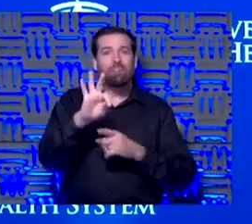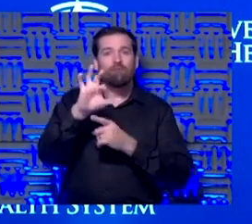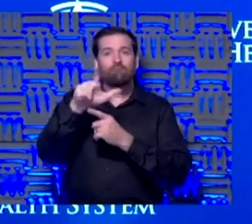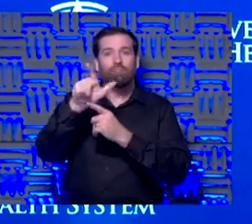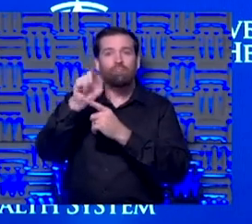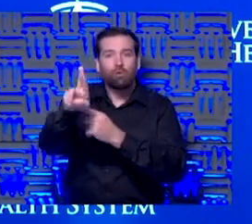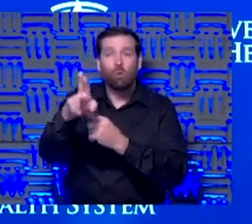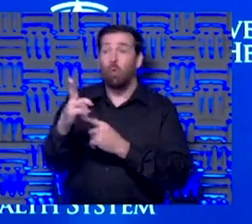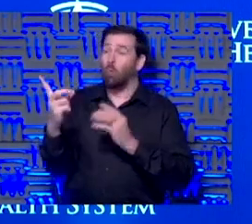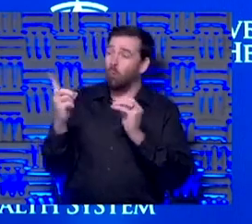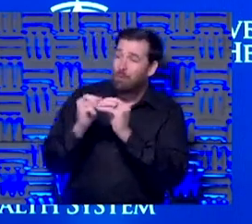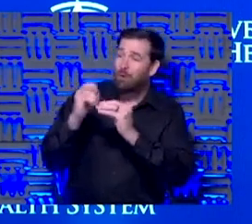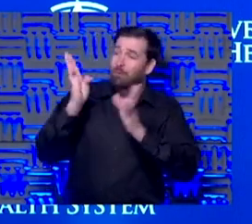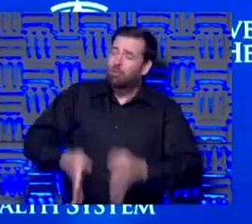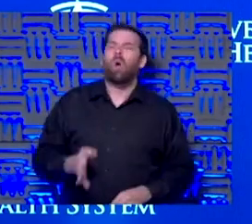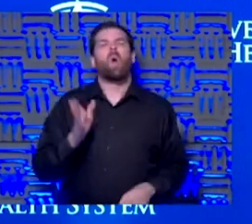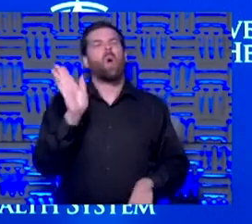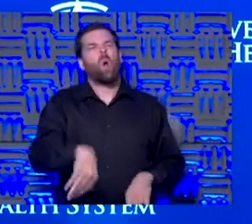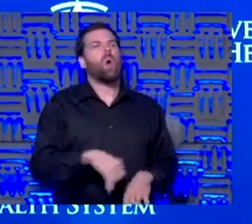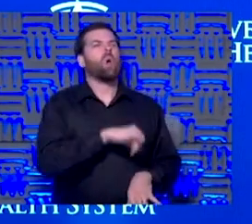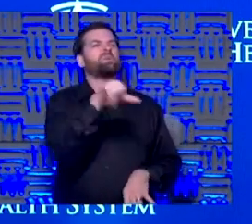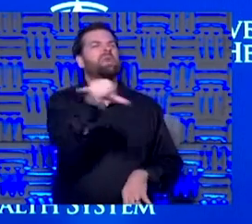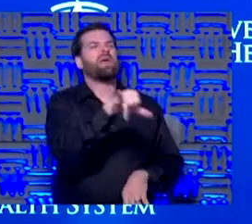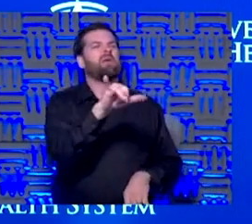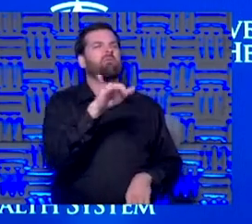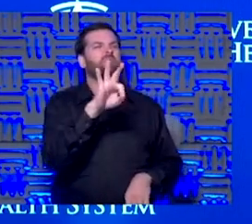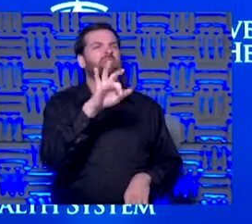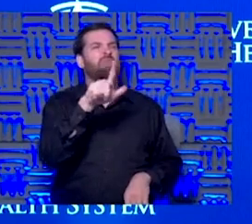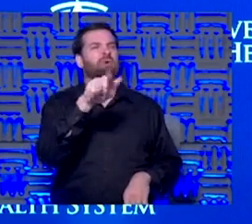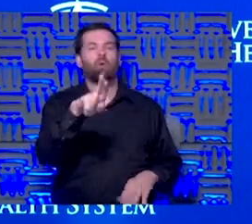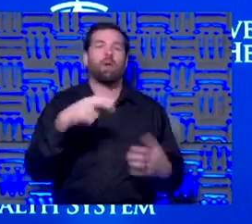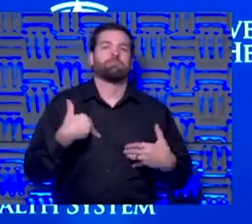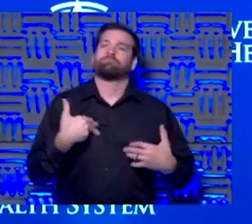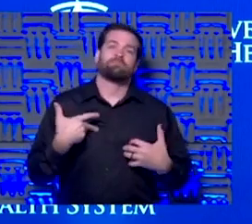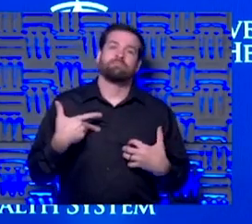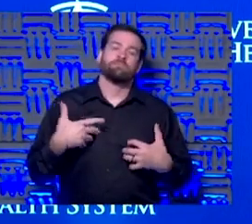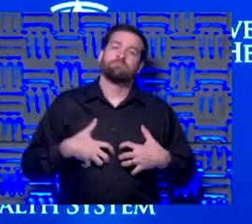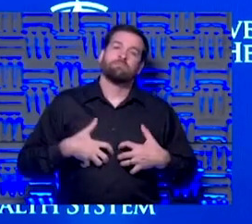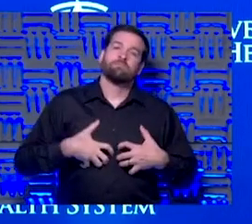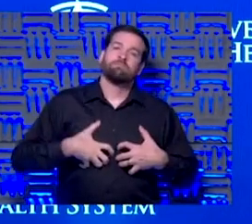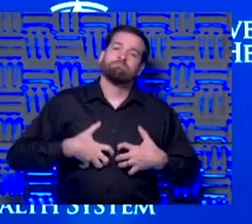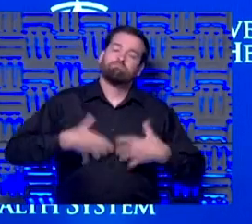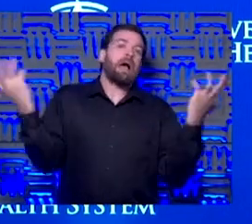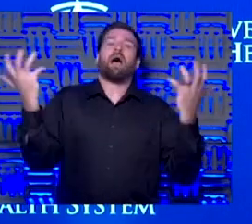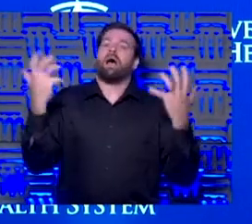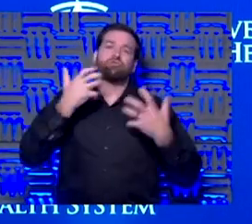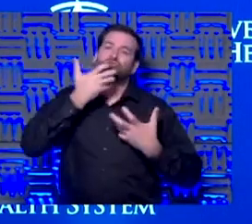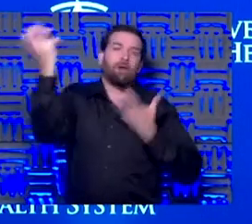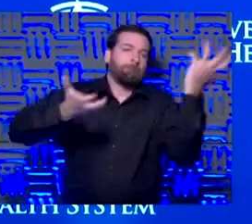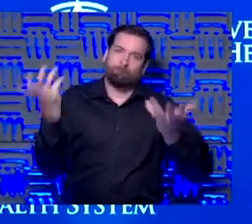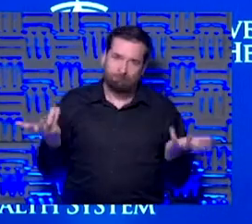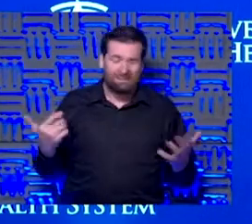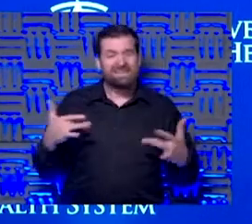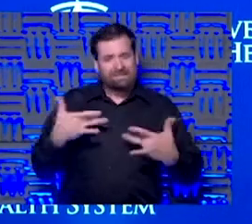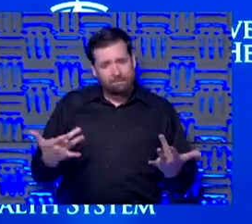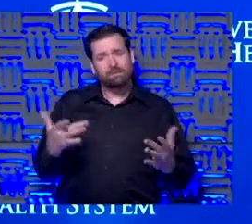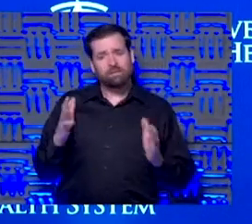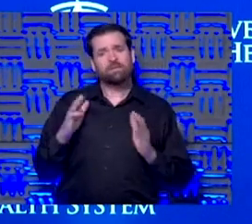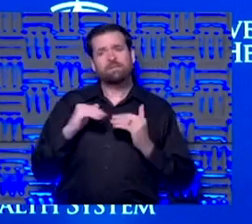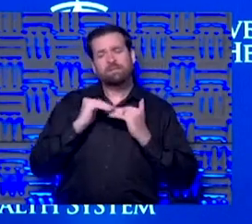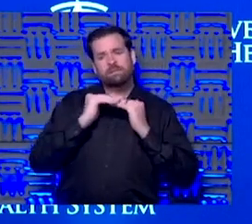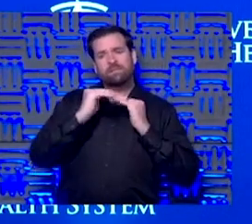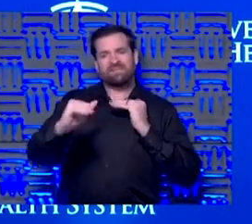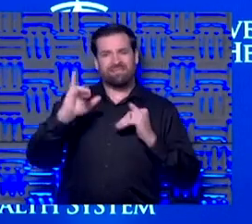If I hear one more person say to me, oh, this is just like the flu, I'm like, I may scream. Because I've been able to keep it calm pretty much. I can usually keep it together, but